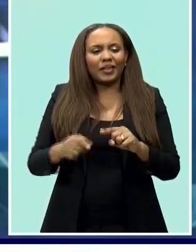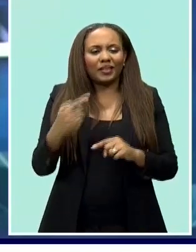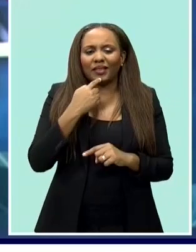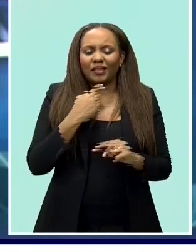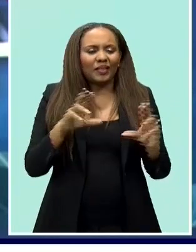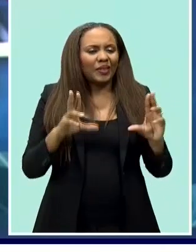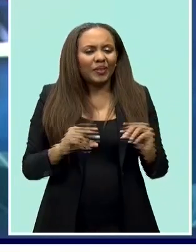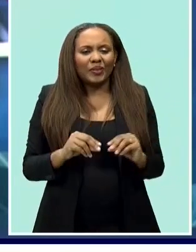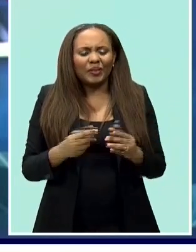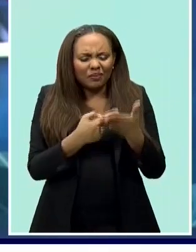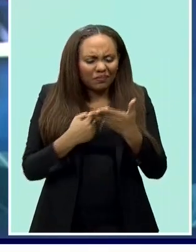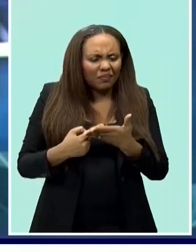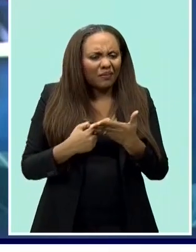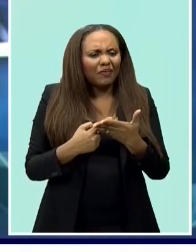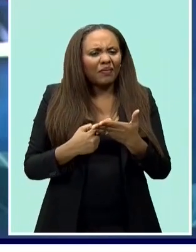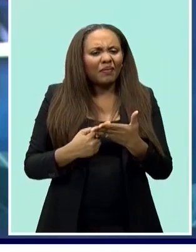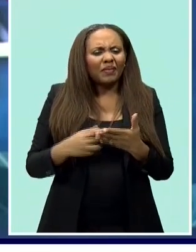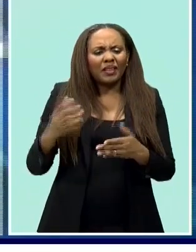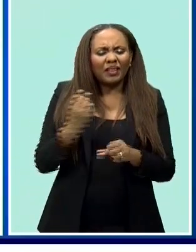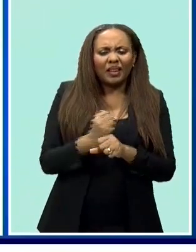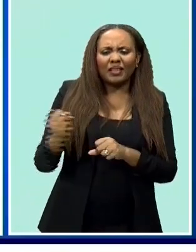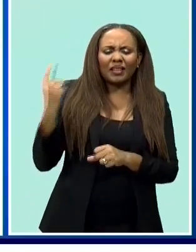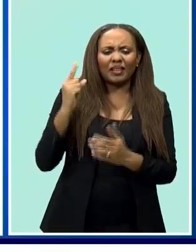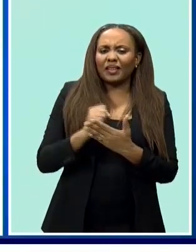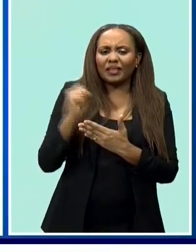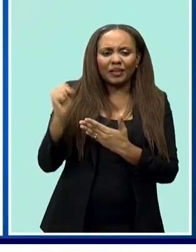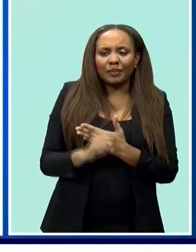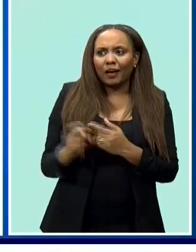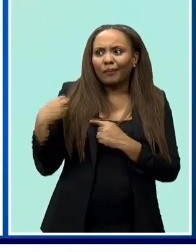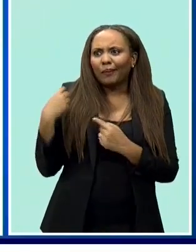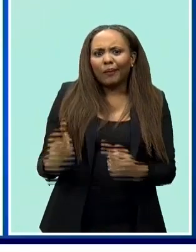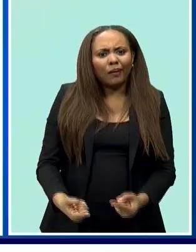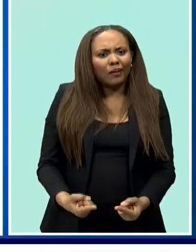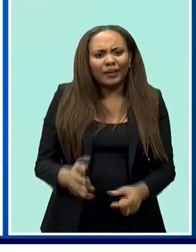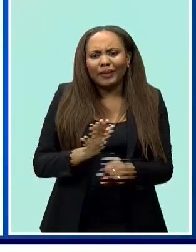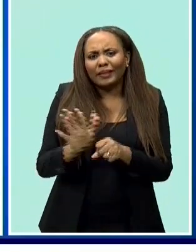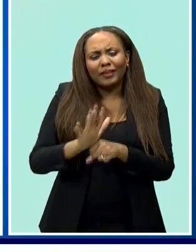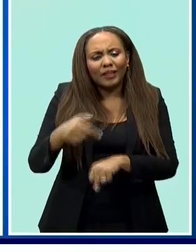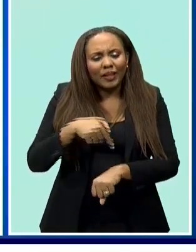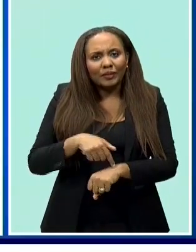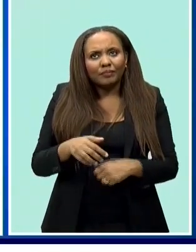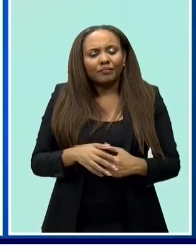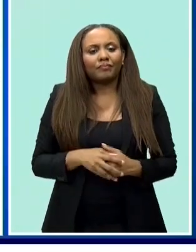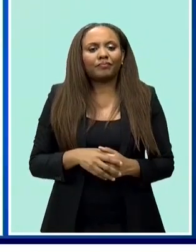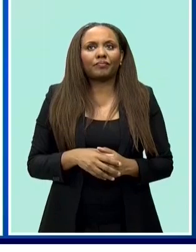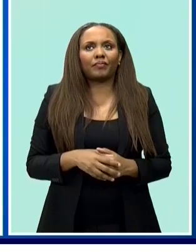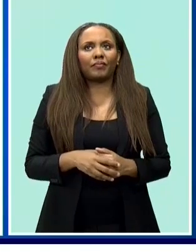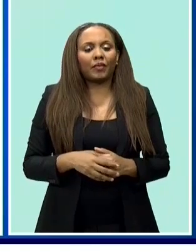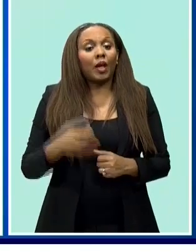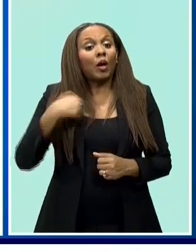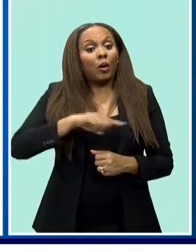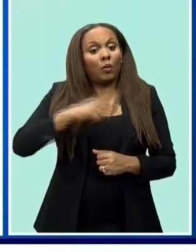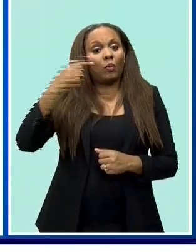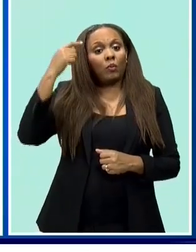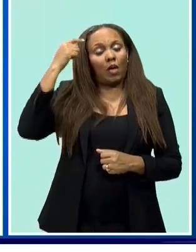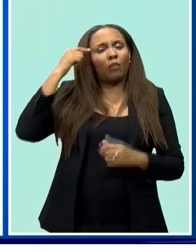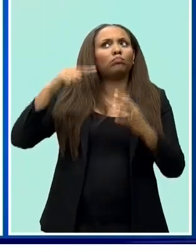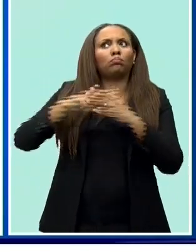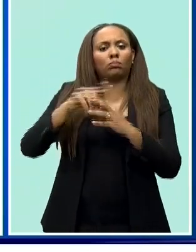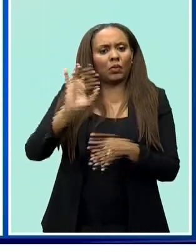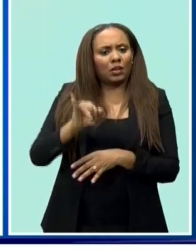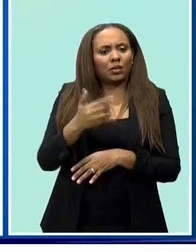began last September. At that time, we felt that January 1st, 2019 would have been the ideal time